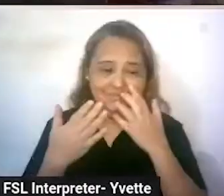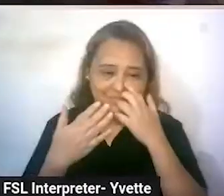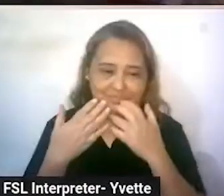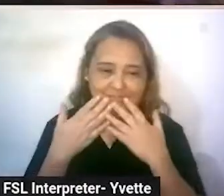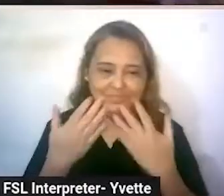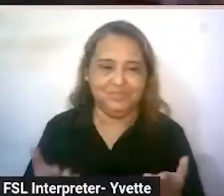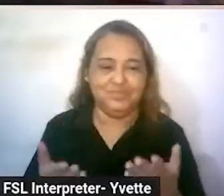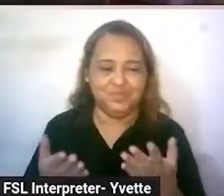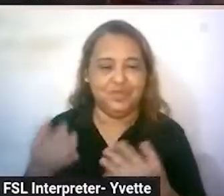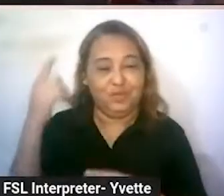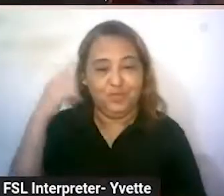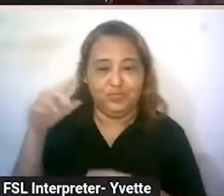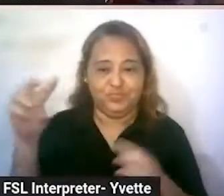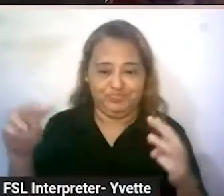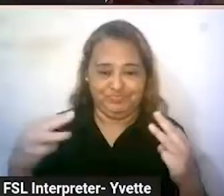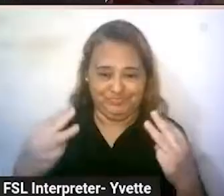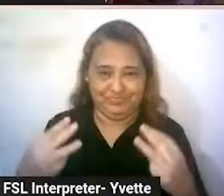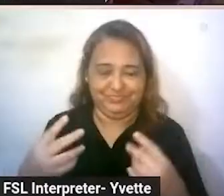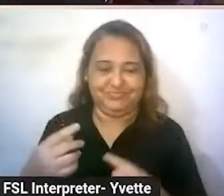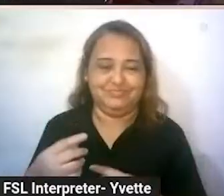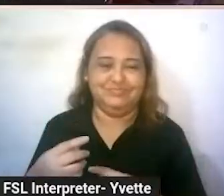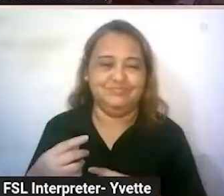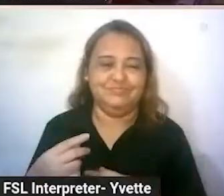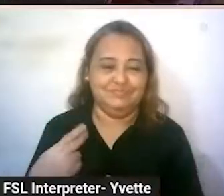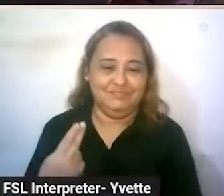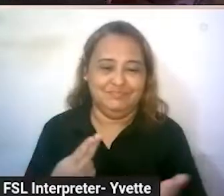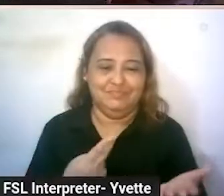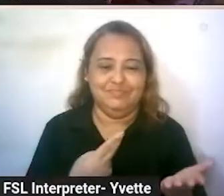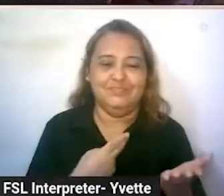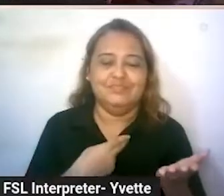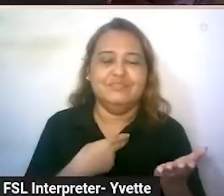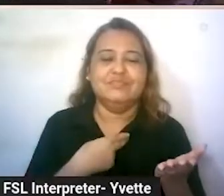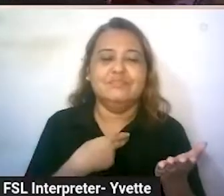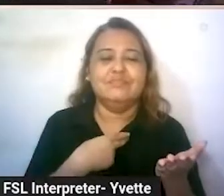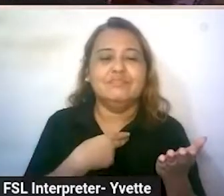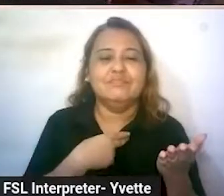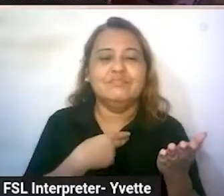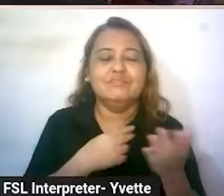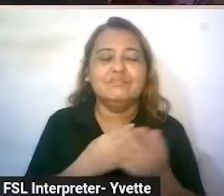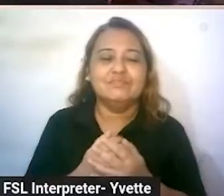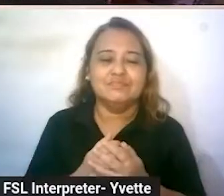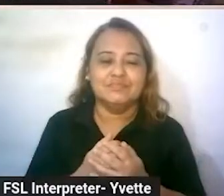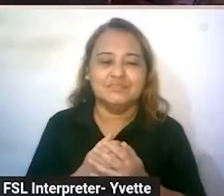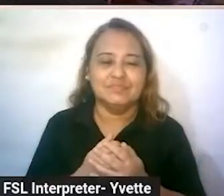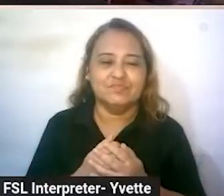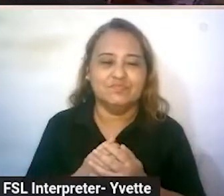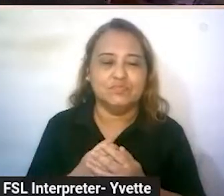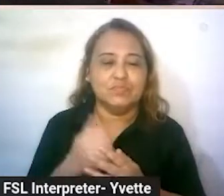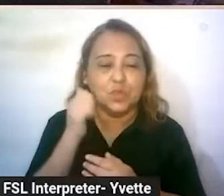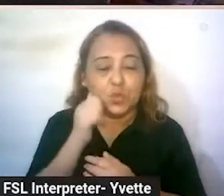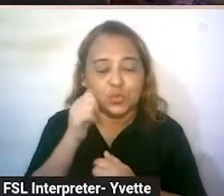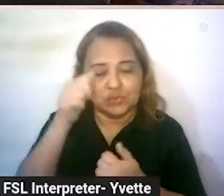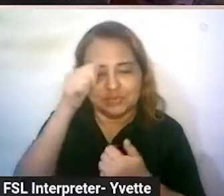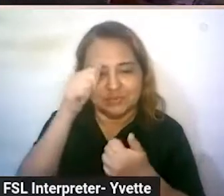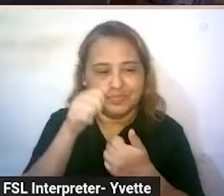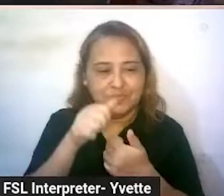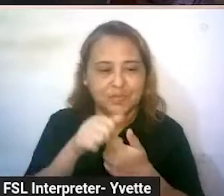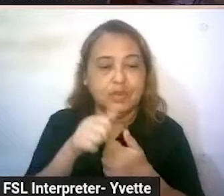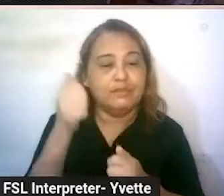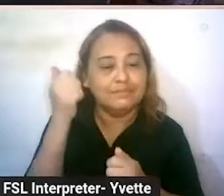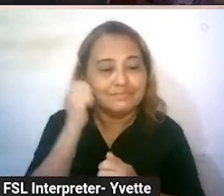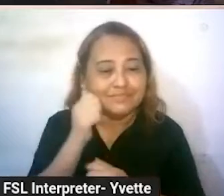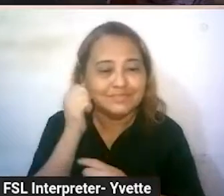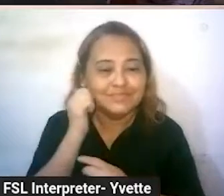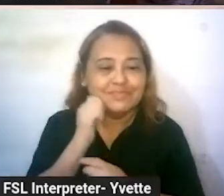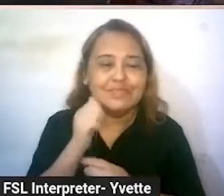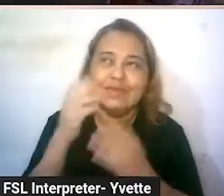nakikinig sa atin ngayon at mga nanonood. Always remember, every day you